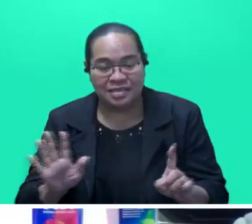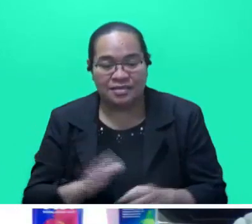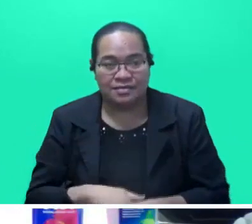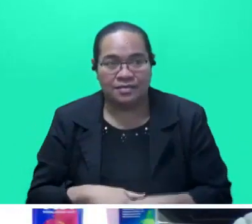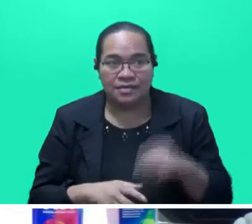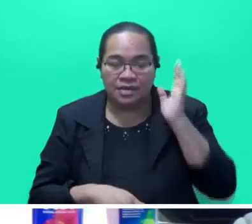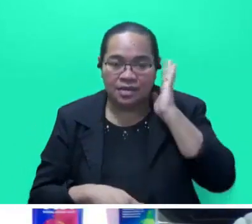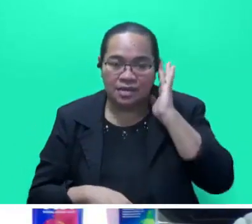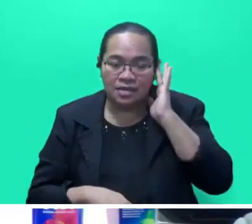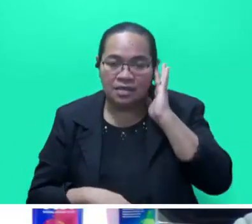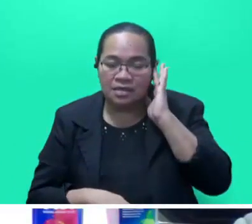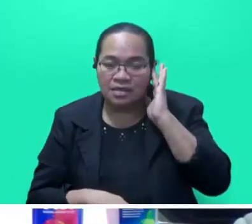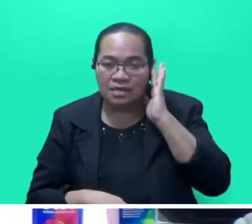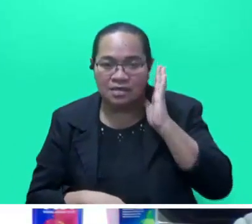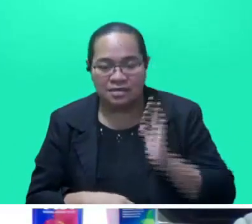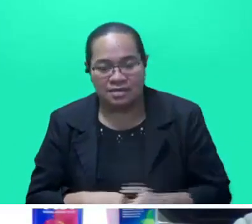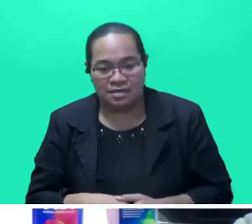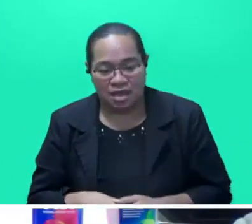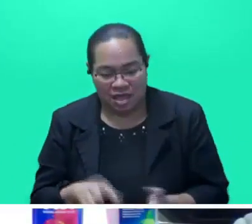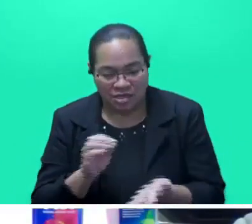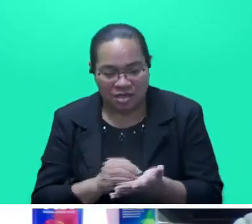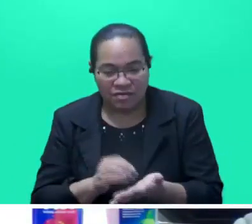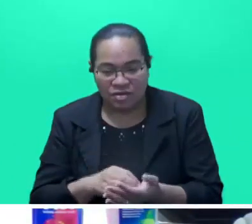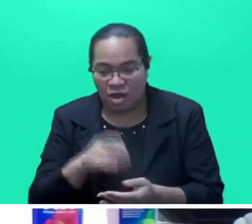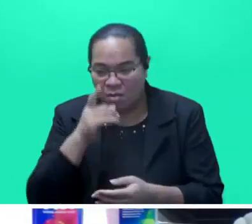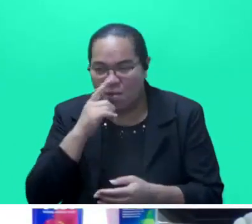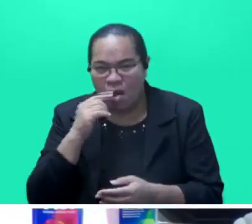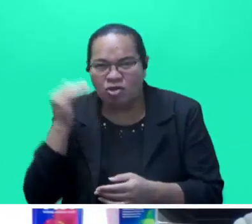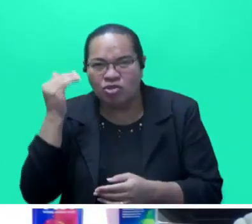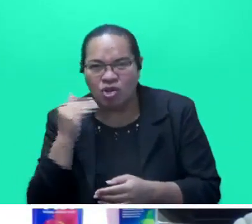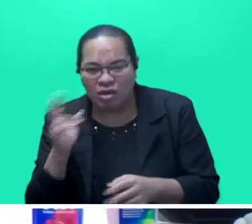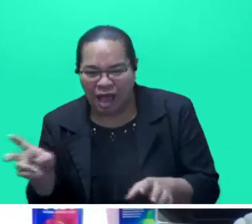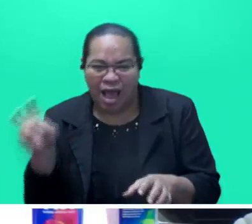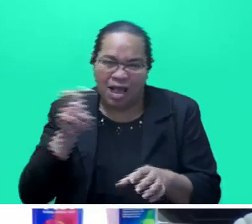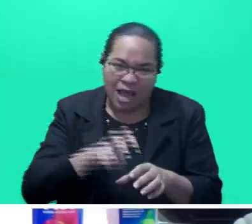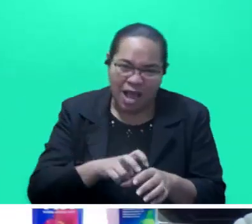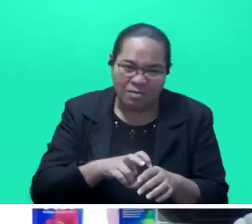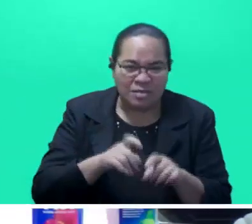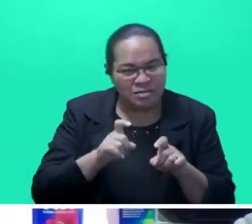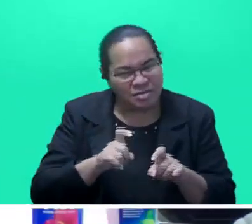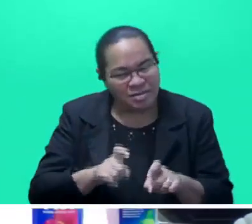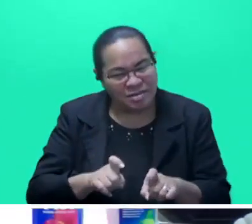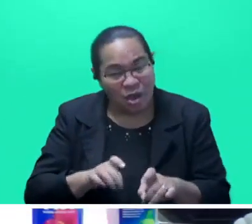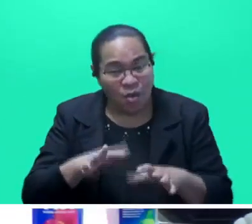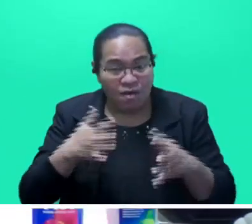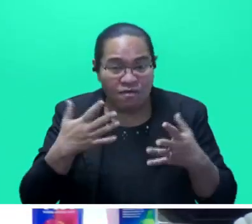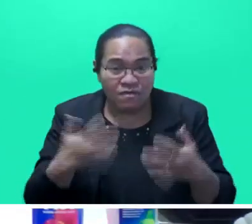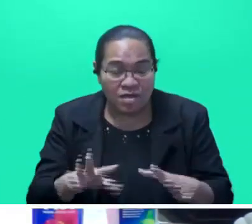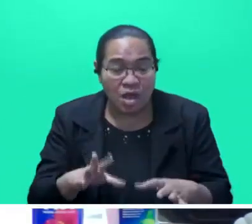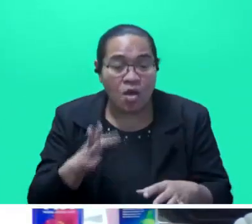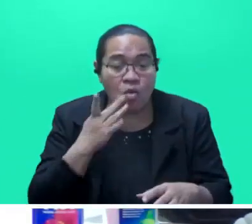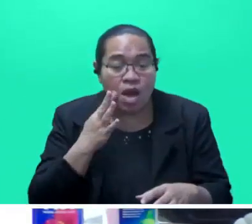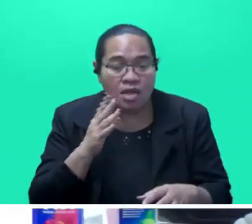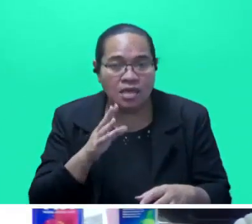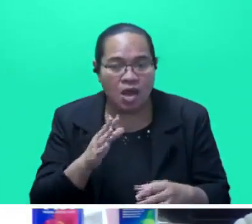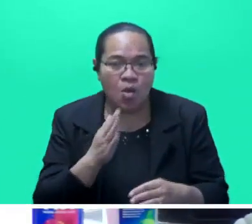the Musundobu operations. The services of these temporary relieving custodial officers were usually terminated after the completion